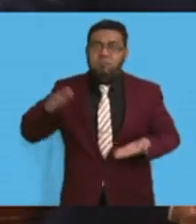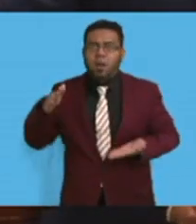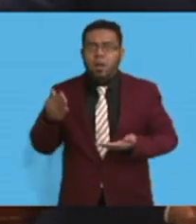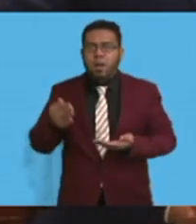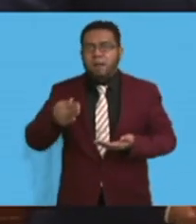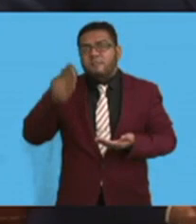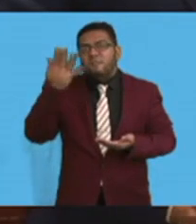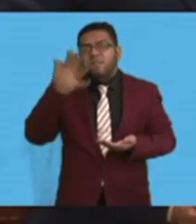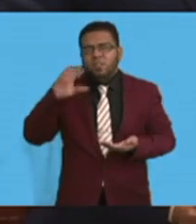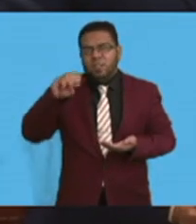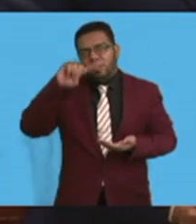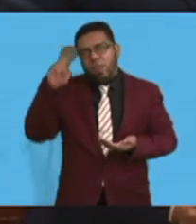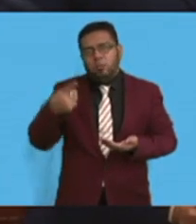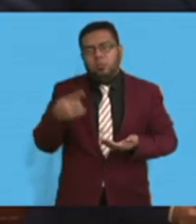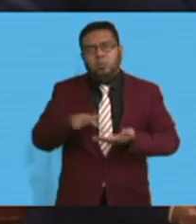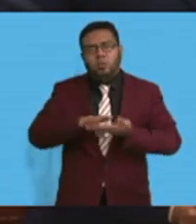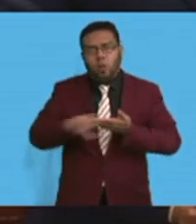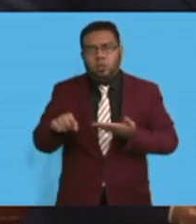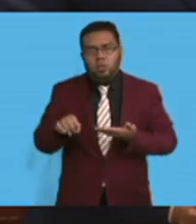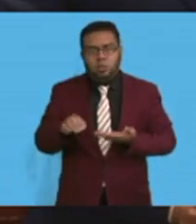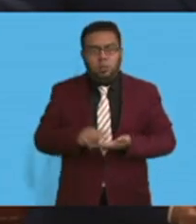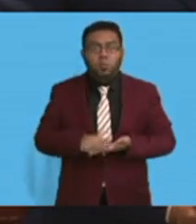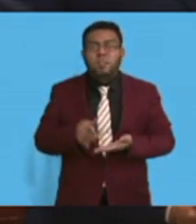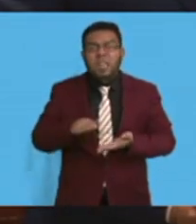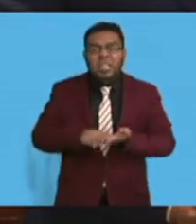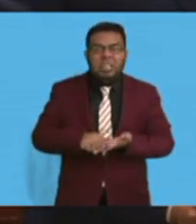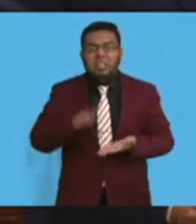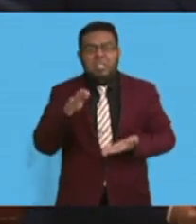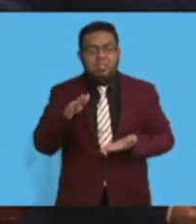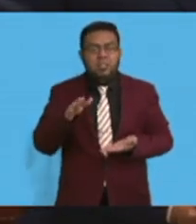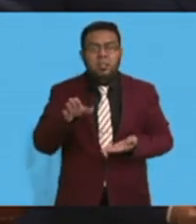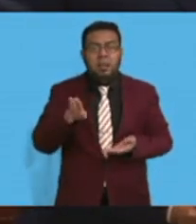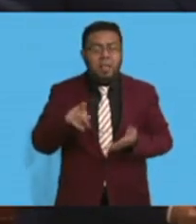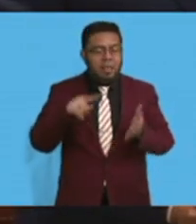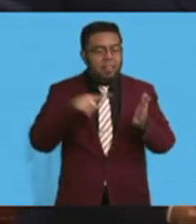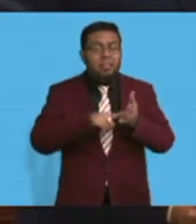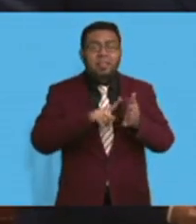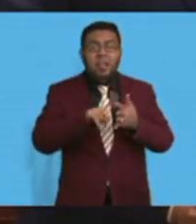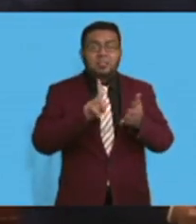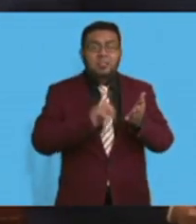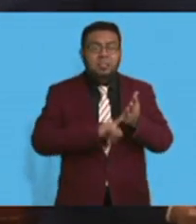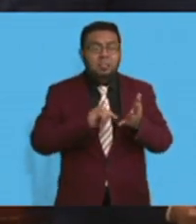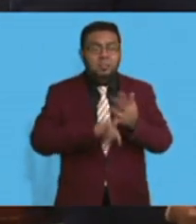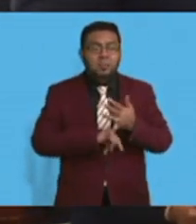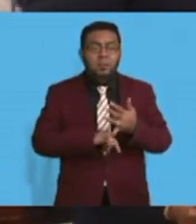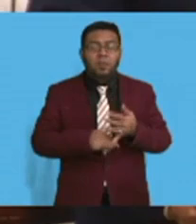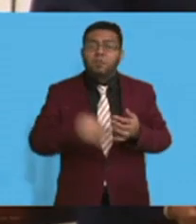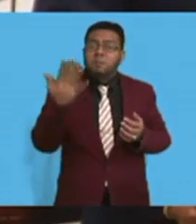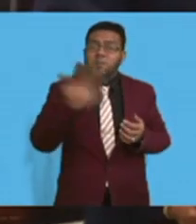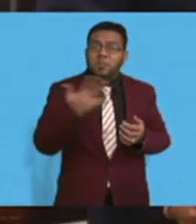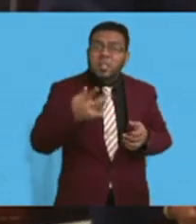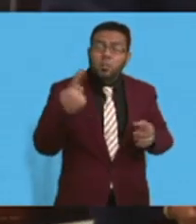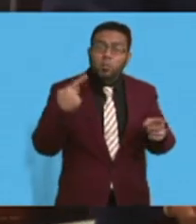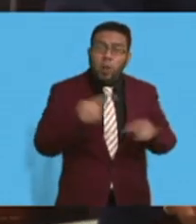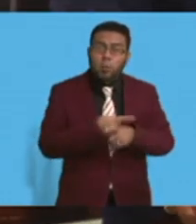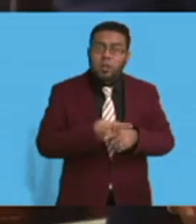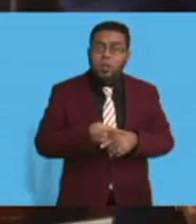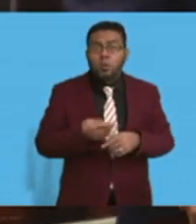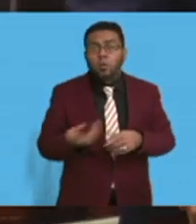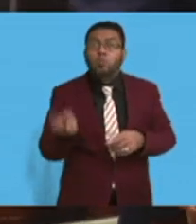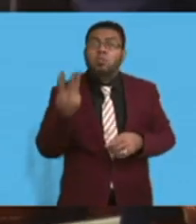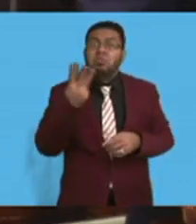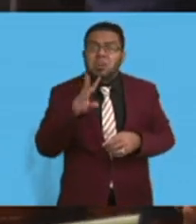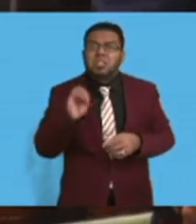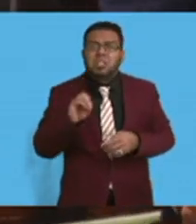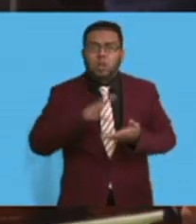more input from students, we've increased the bus fare allowance for all eligible TELS and TOPPERS recipients from $15 a week to $30 a